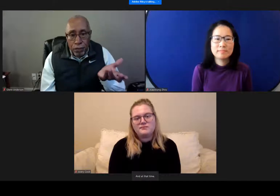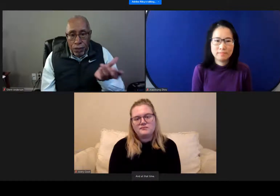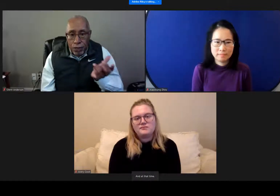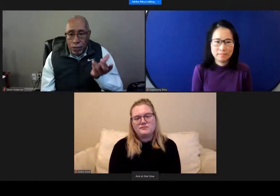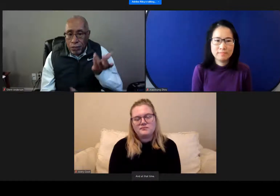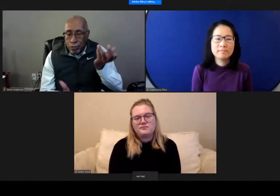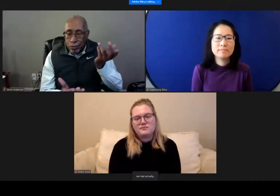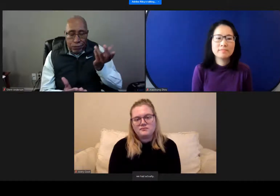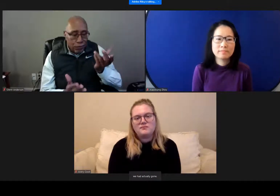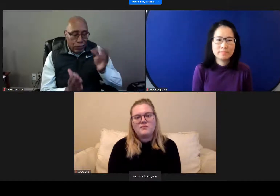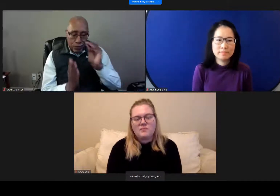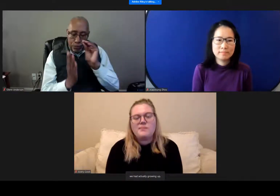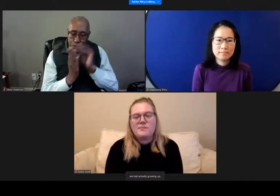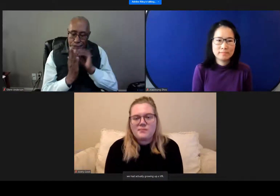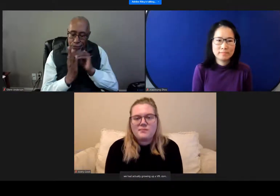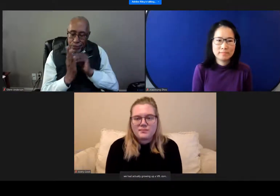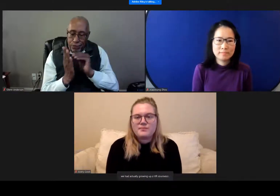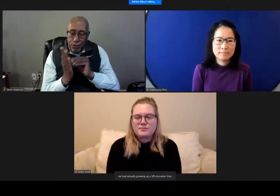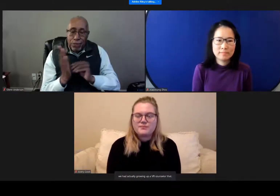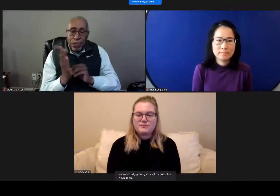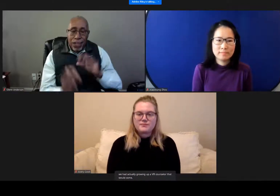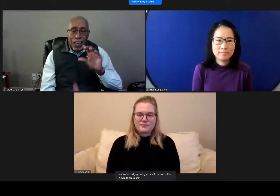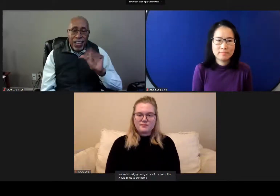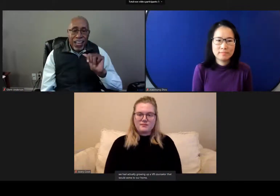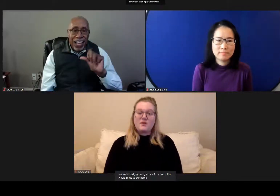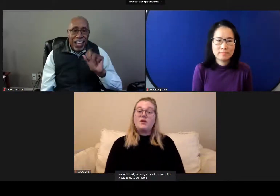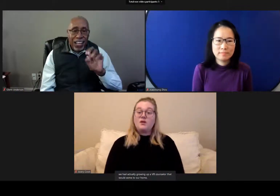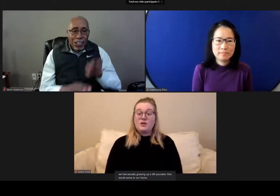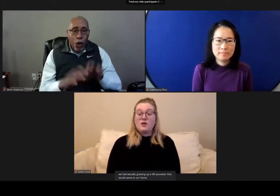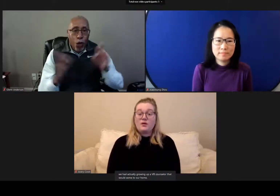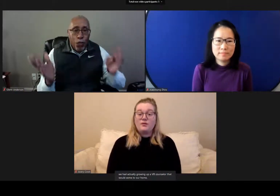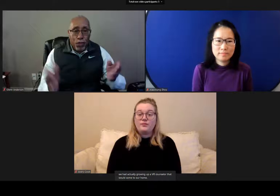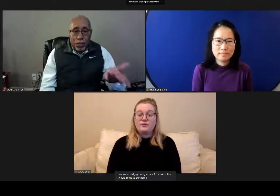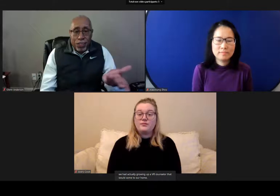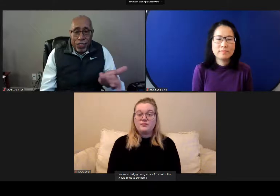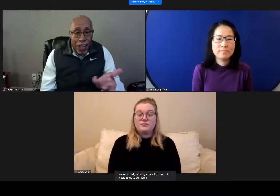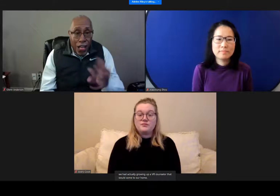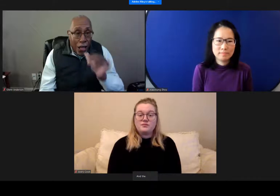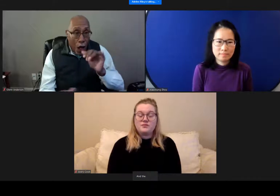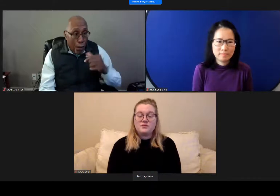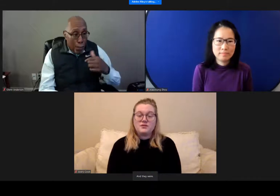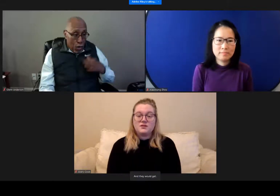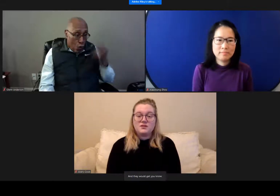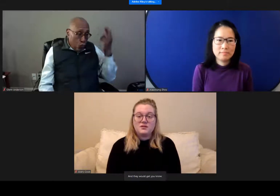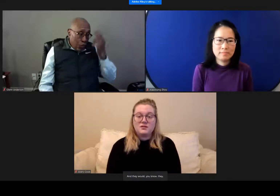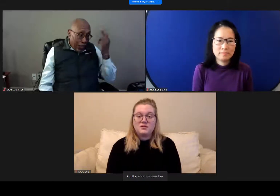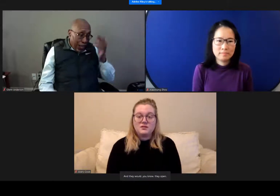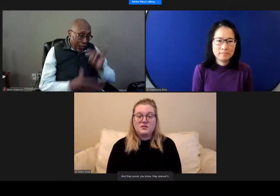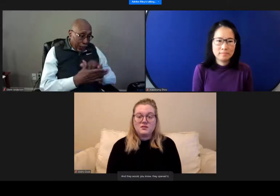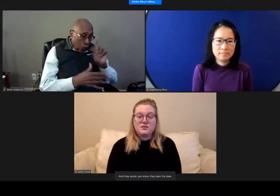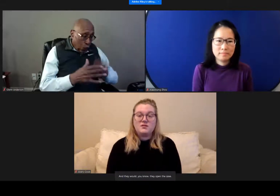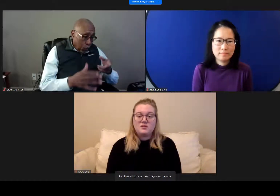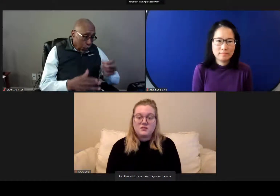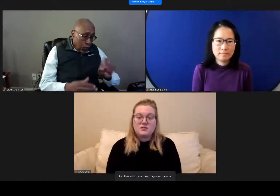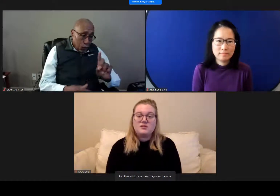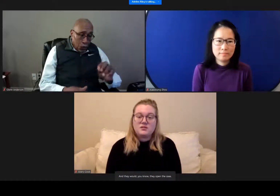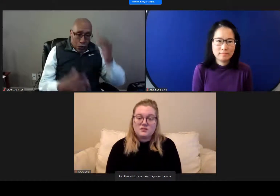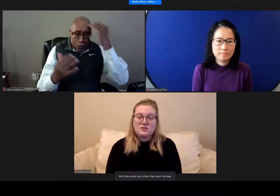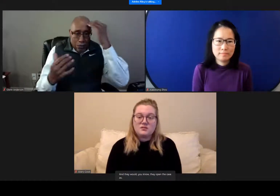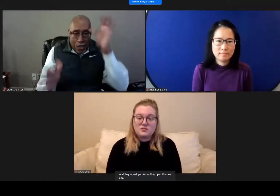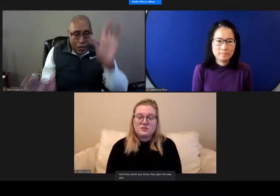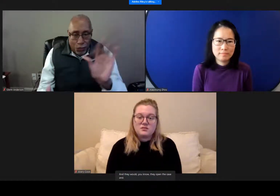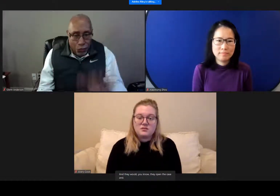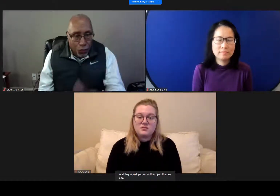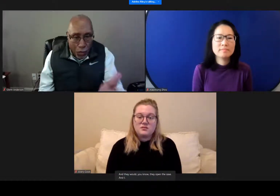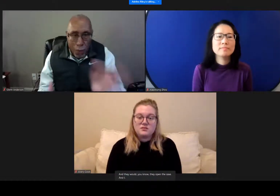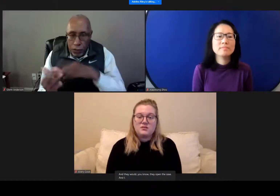we had, actually, growing up, a VR counselor that would come to our home. And they would, they opened a case.